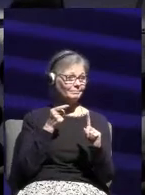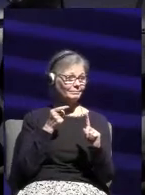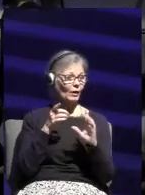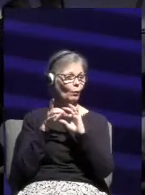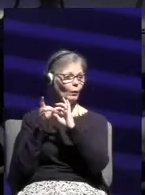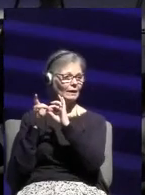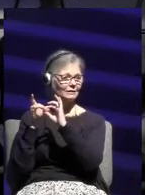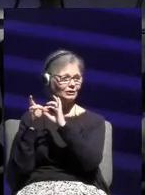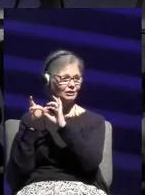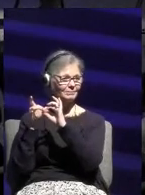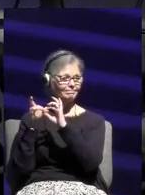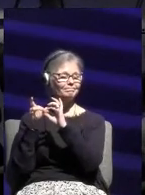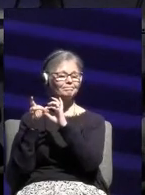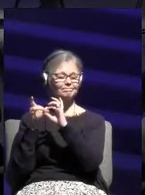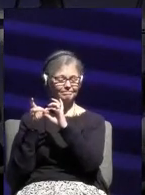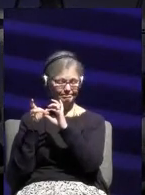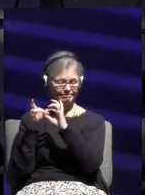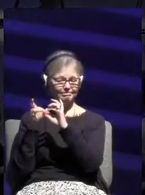relationship.